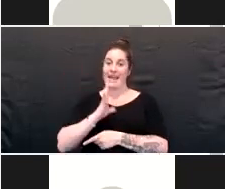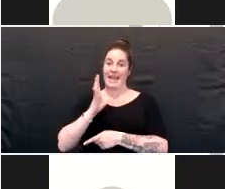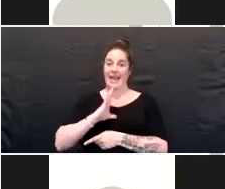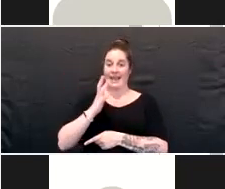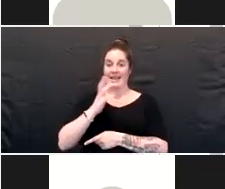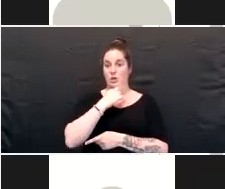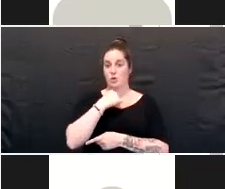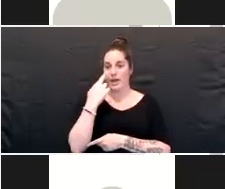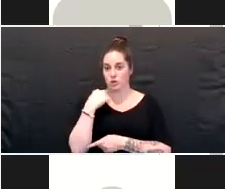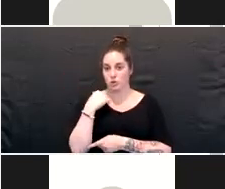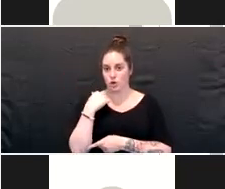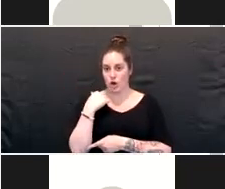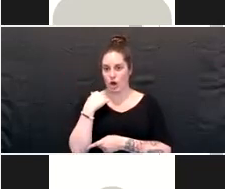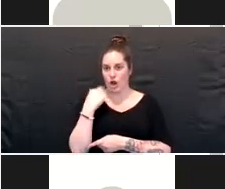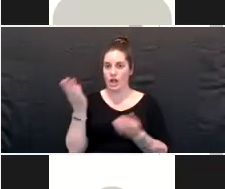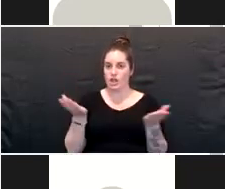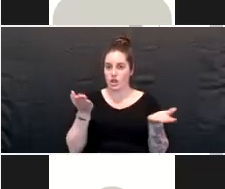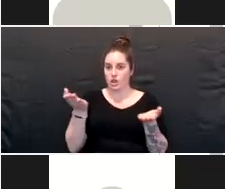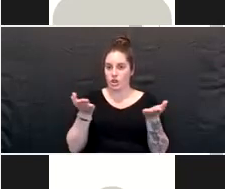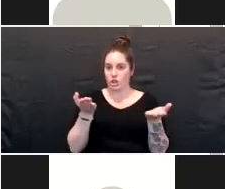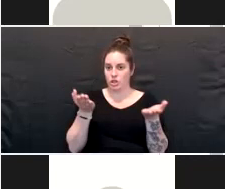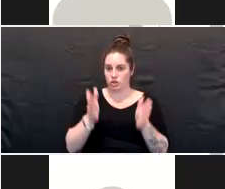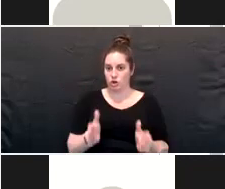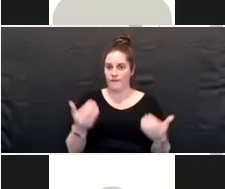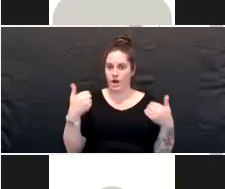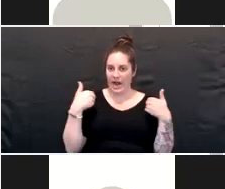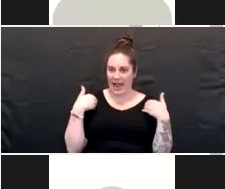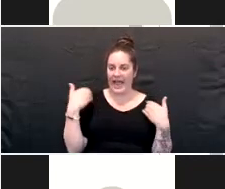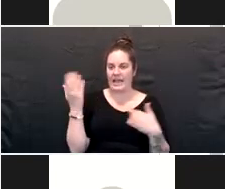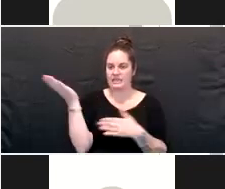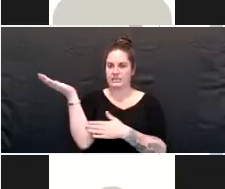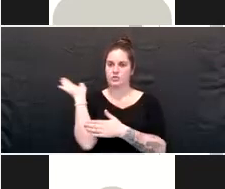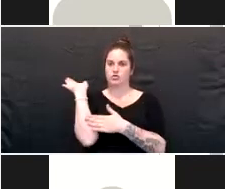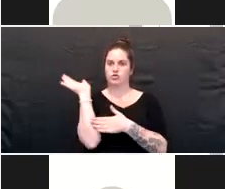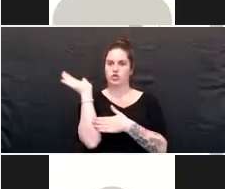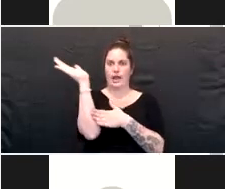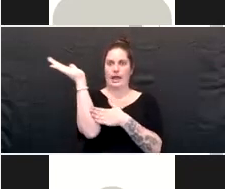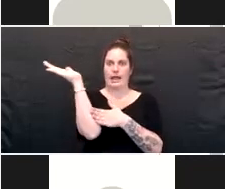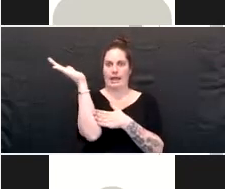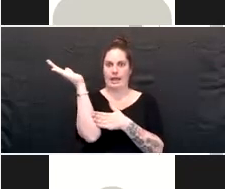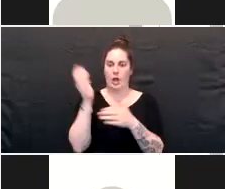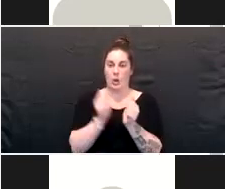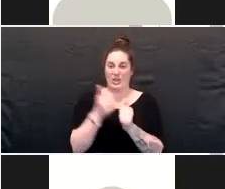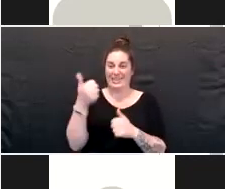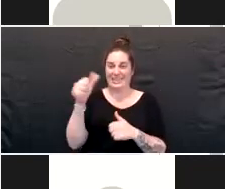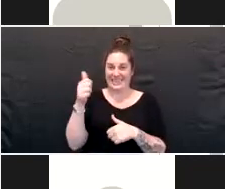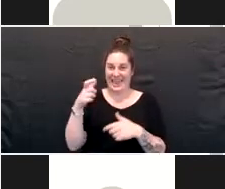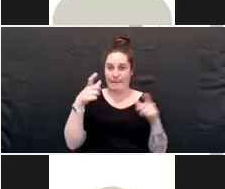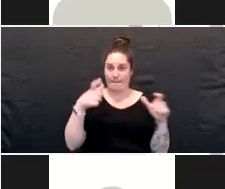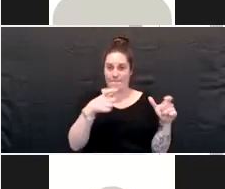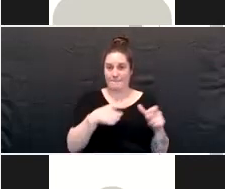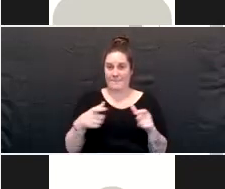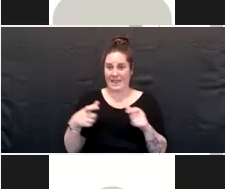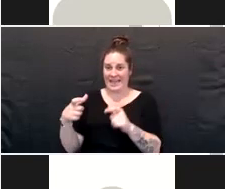the waiter is carrying a tray with 10 different dishes on it, technically,